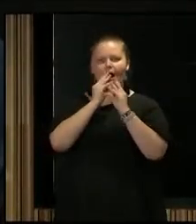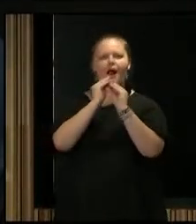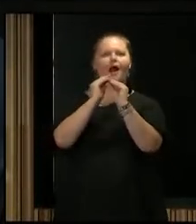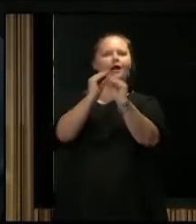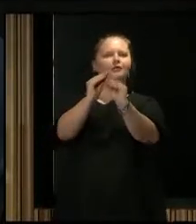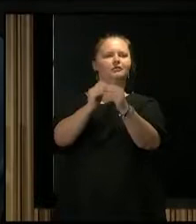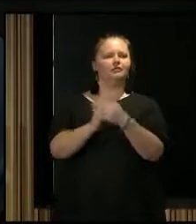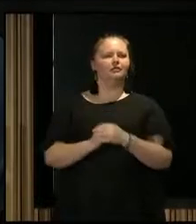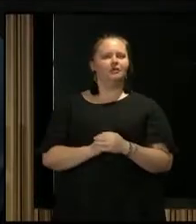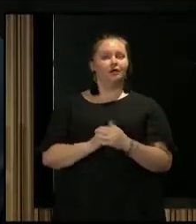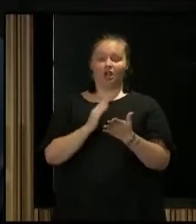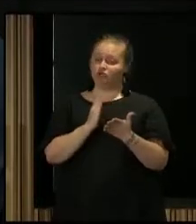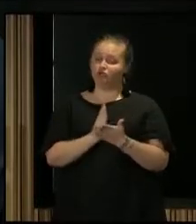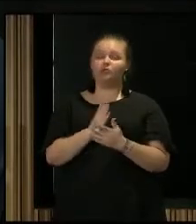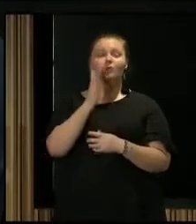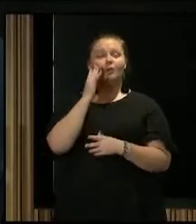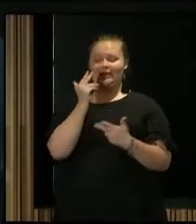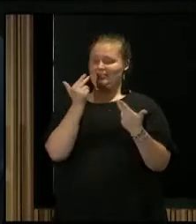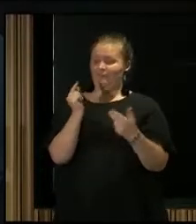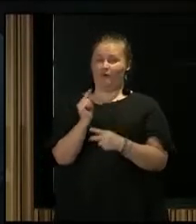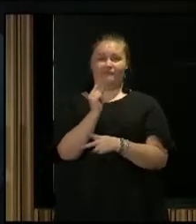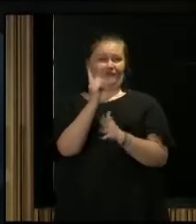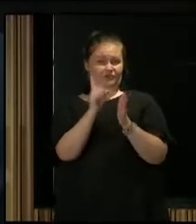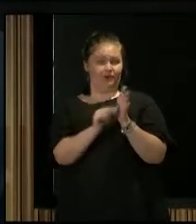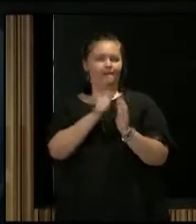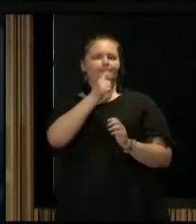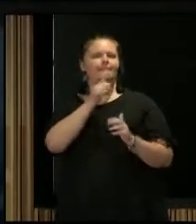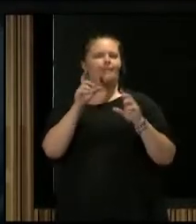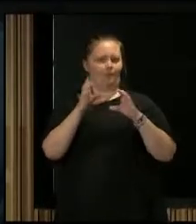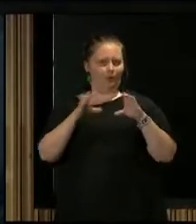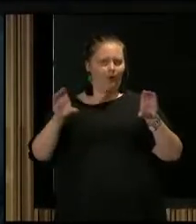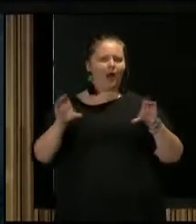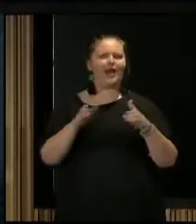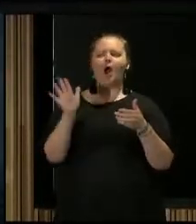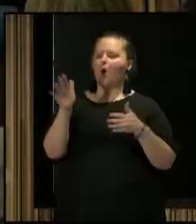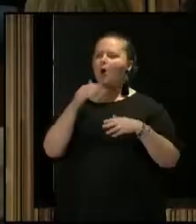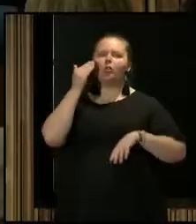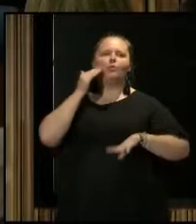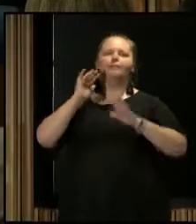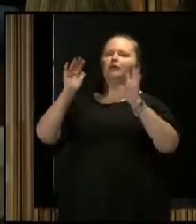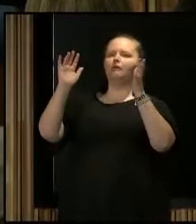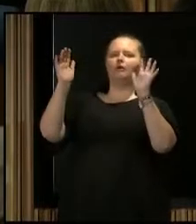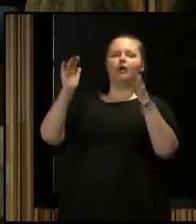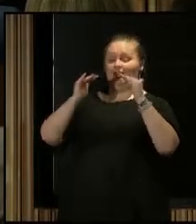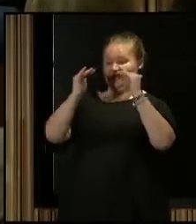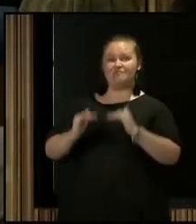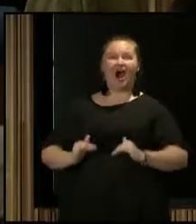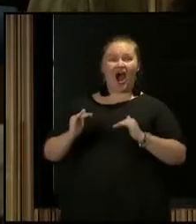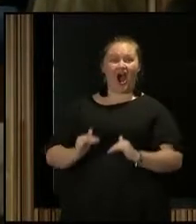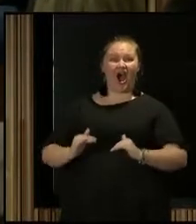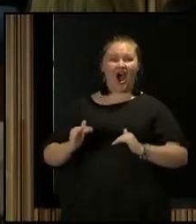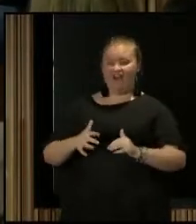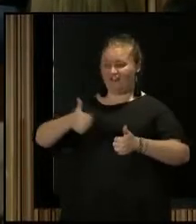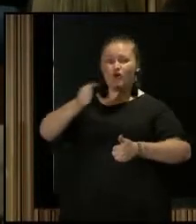when the men sing for the first time at a pub choir show, all of the women applaud. I mean, the bar is so low.